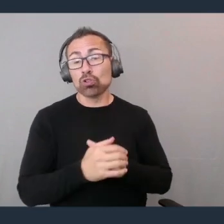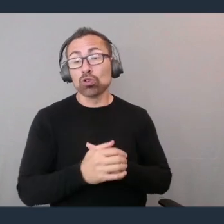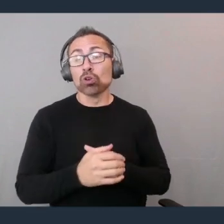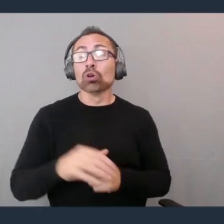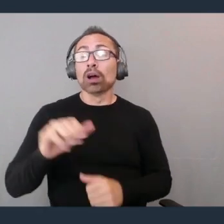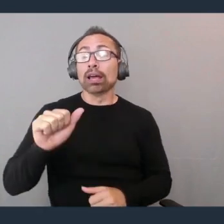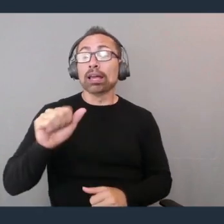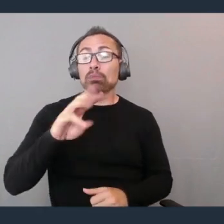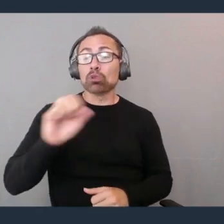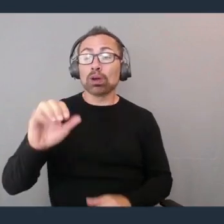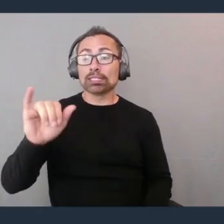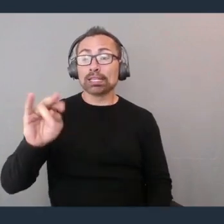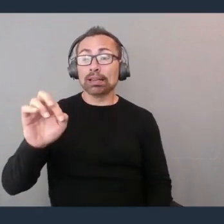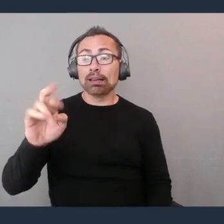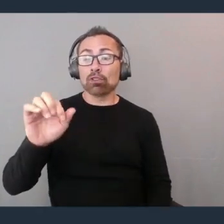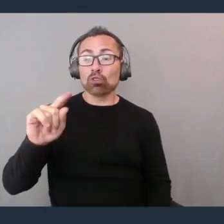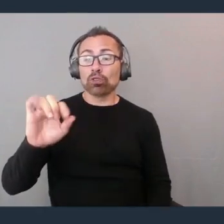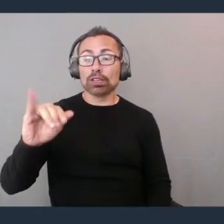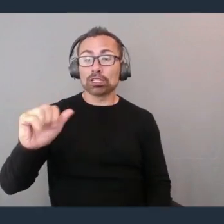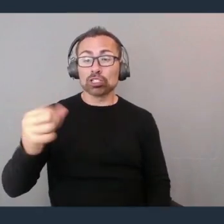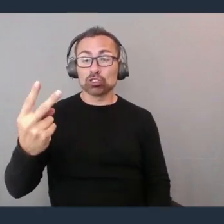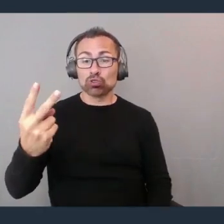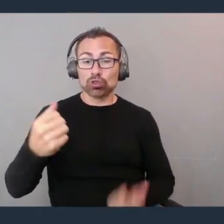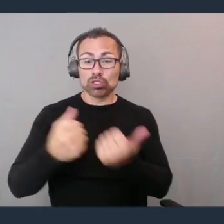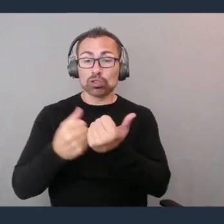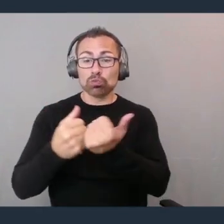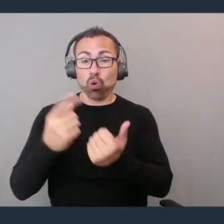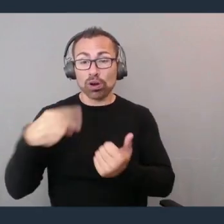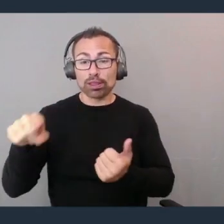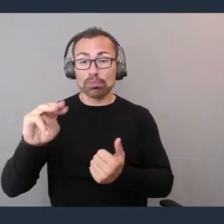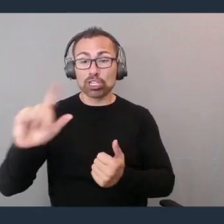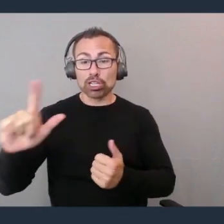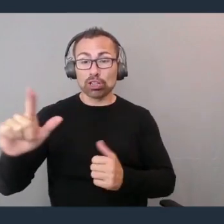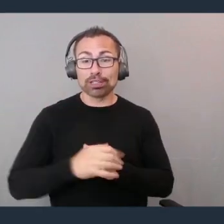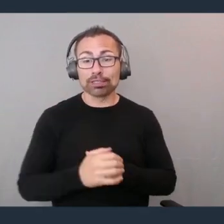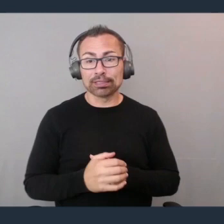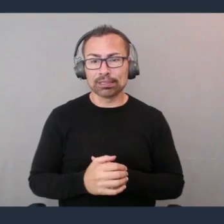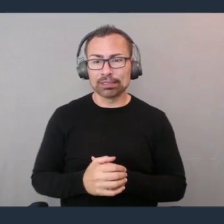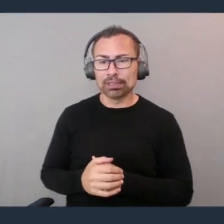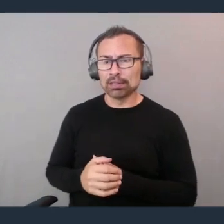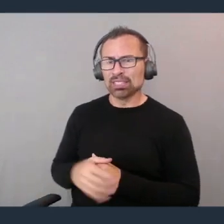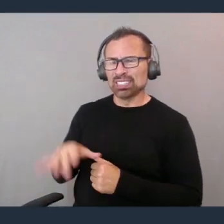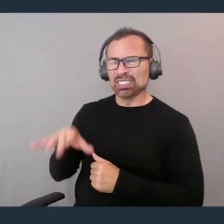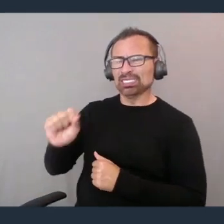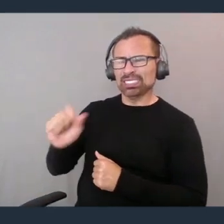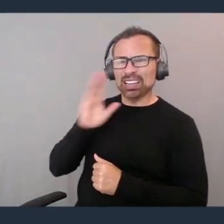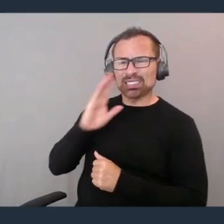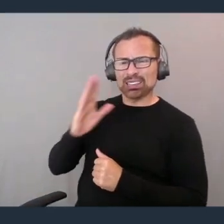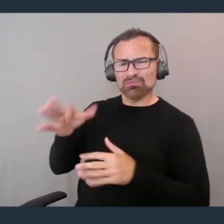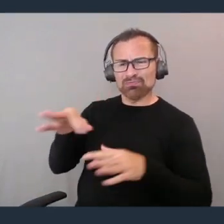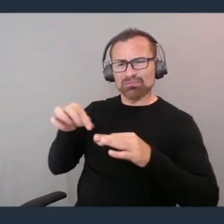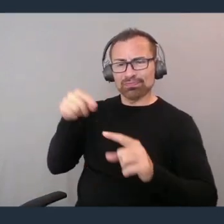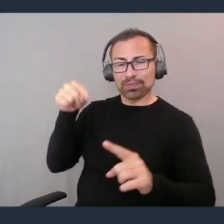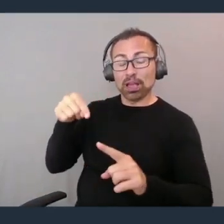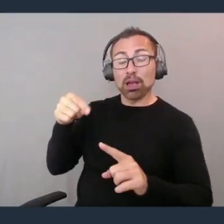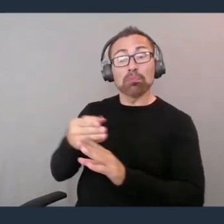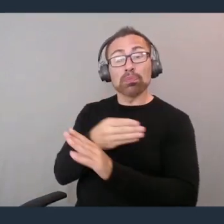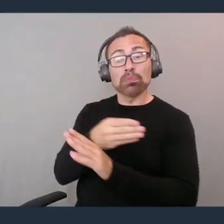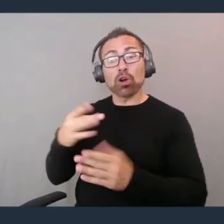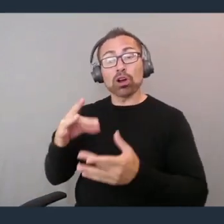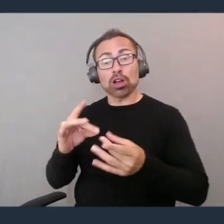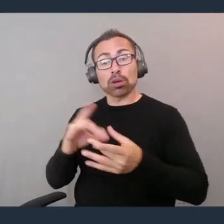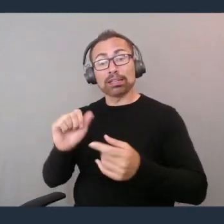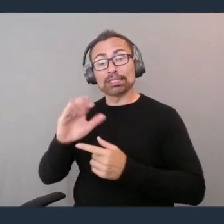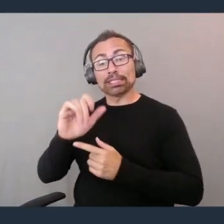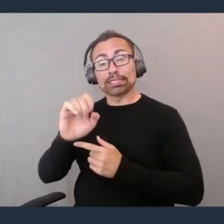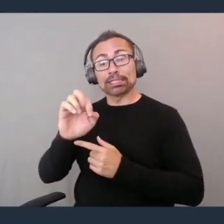Can you tell us a bit about Inference 2? Yeah, and I think it's important to start, before jumping into the accelerator, which is Inference 2, but look at kind